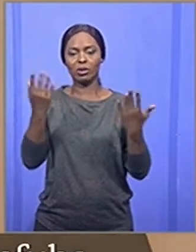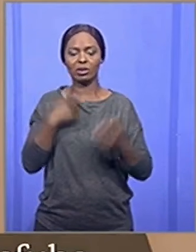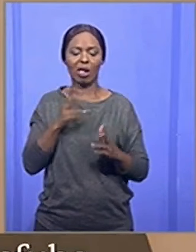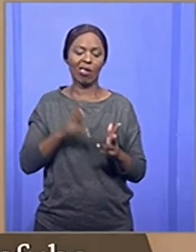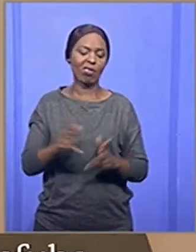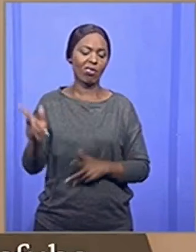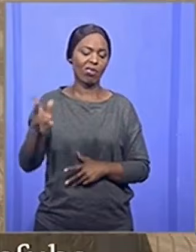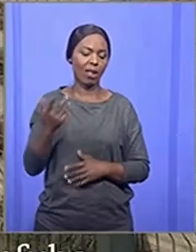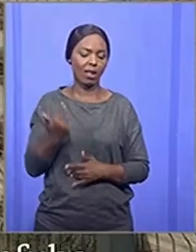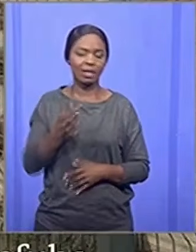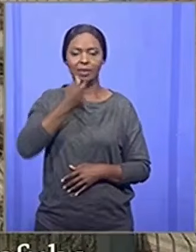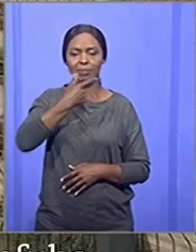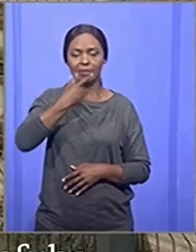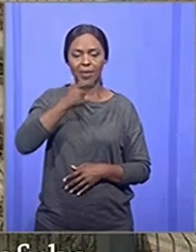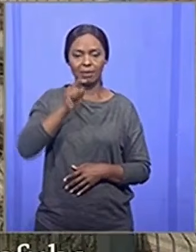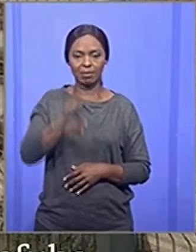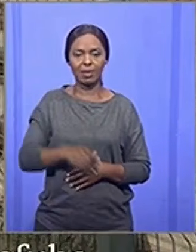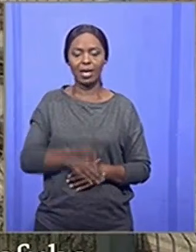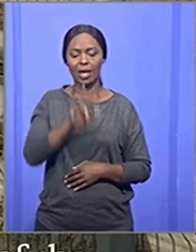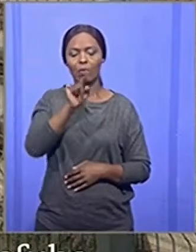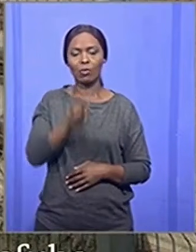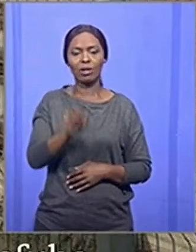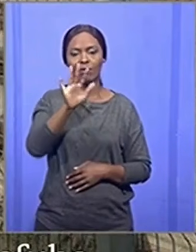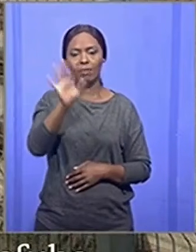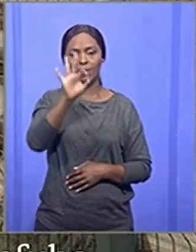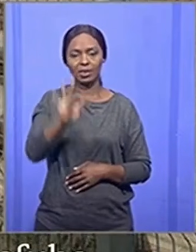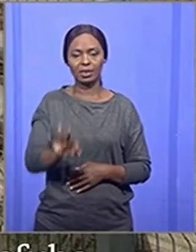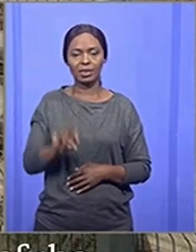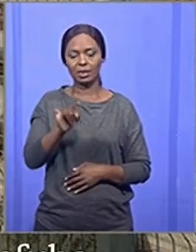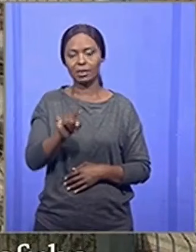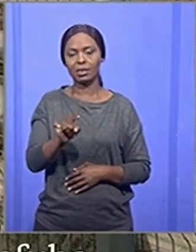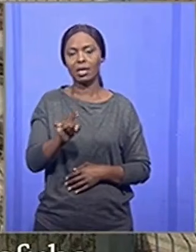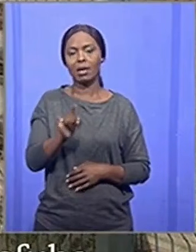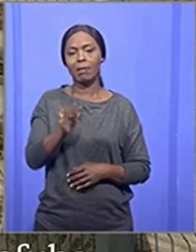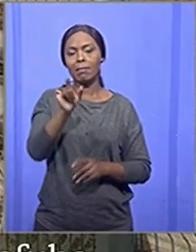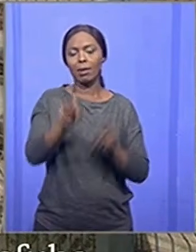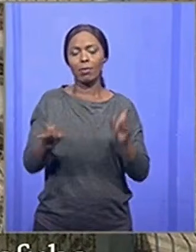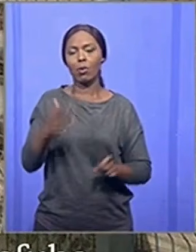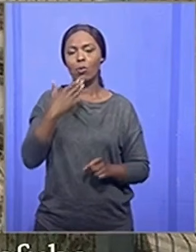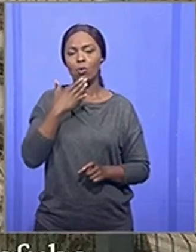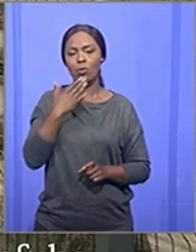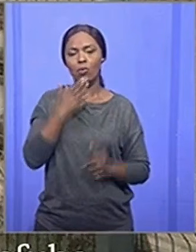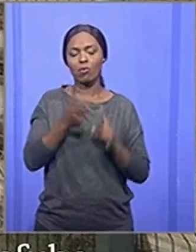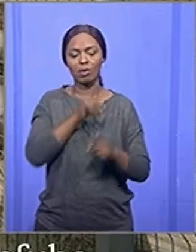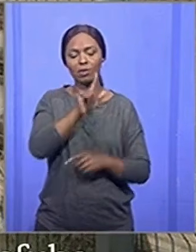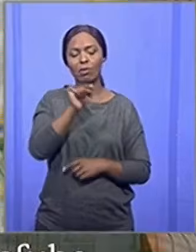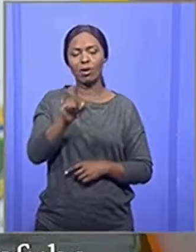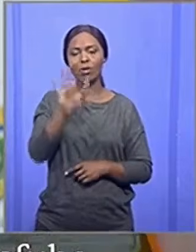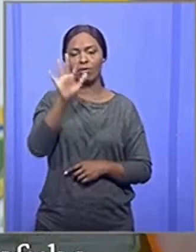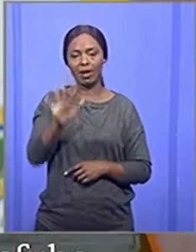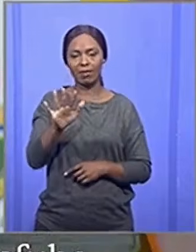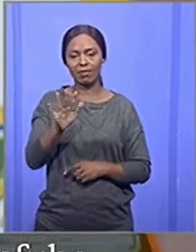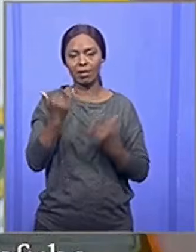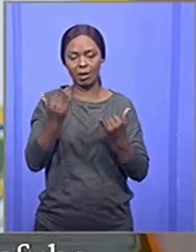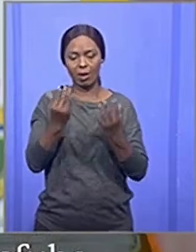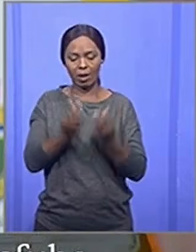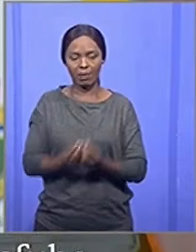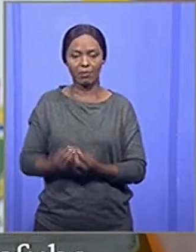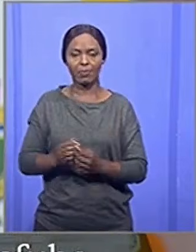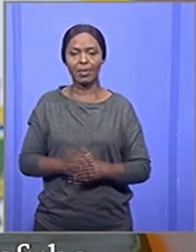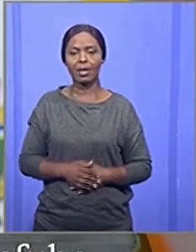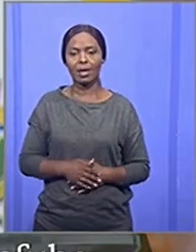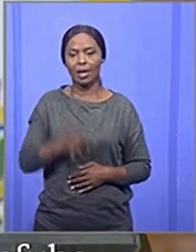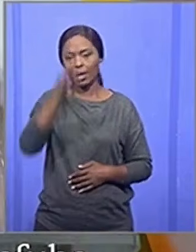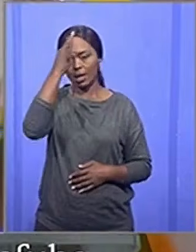experiencing. We are sitting at about 8.5% against the target of 7.5%. Mmuso o kopuwa